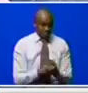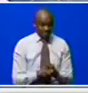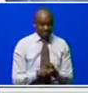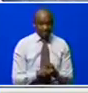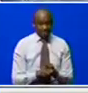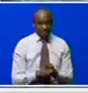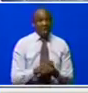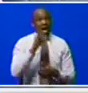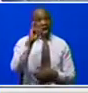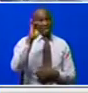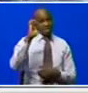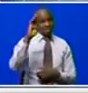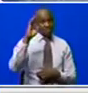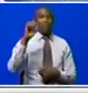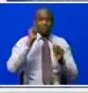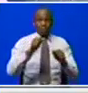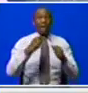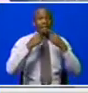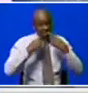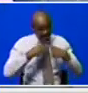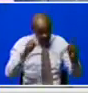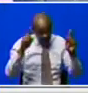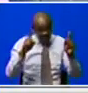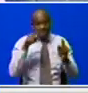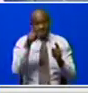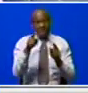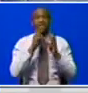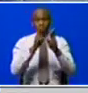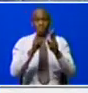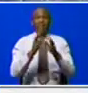IBC can declare provisional results and tell us the number of polling stations